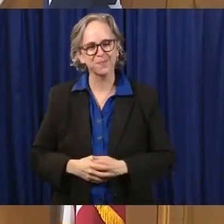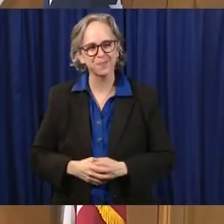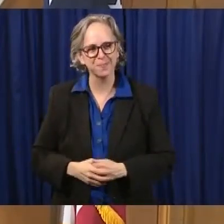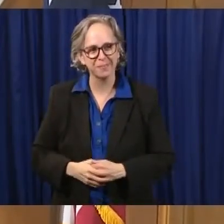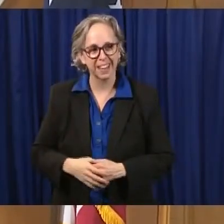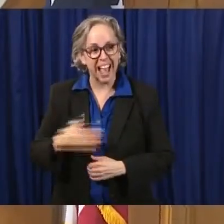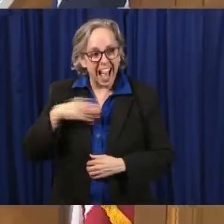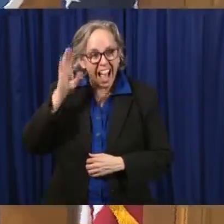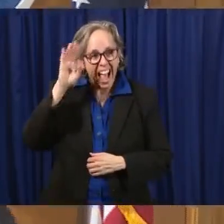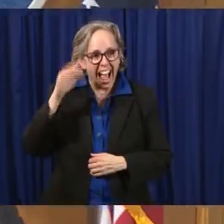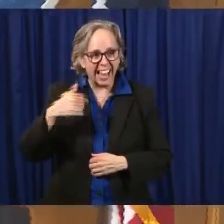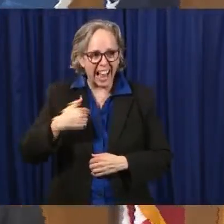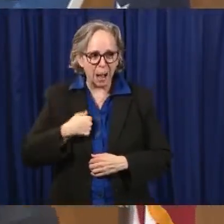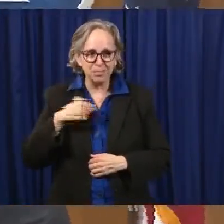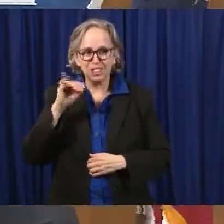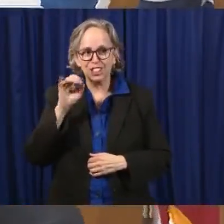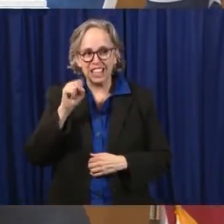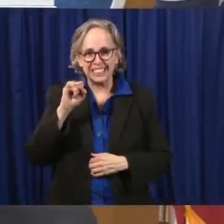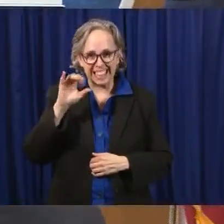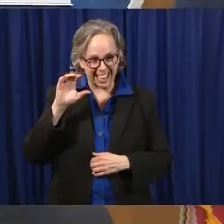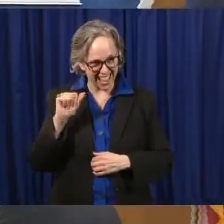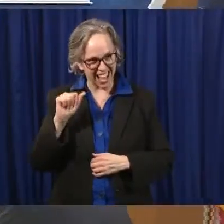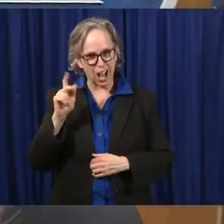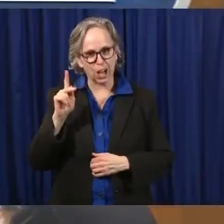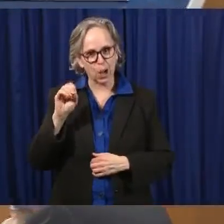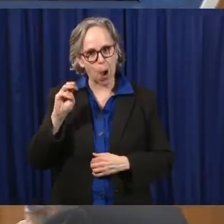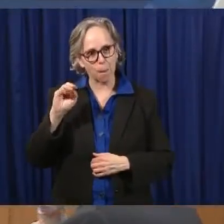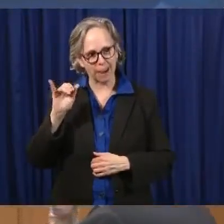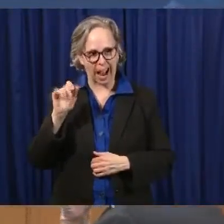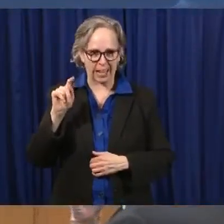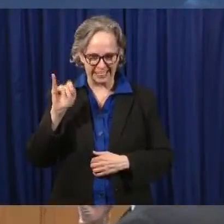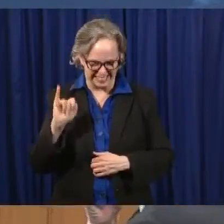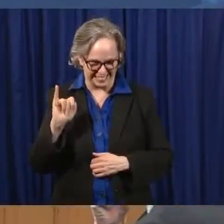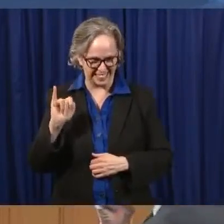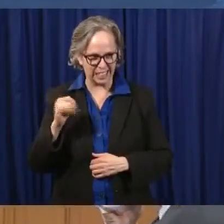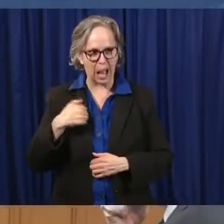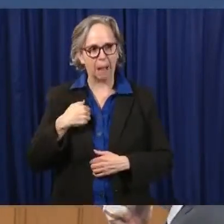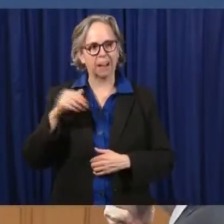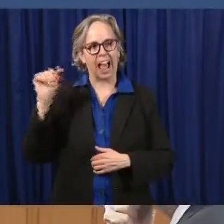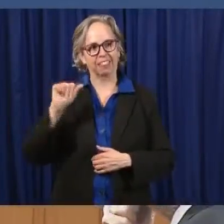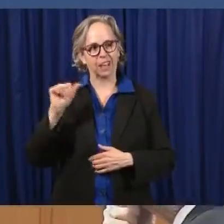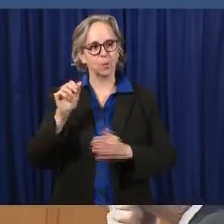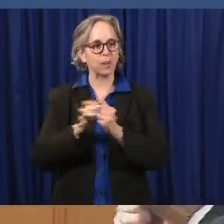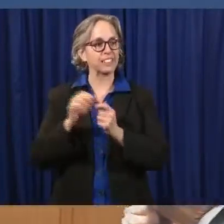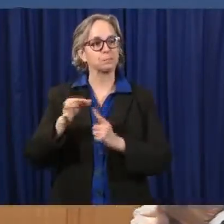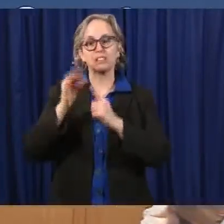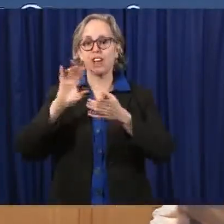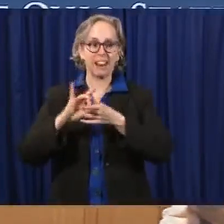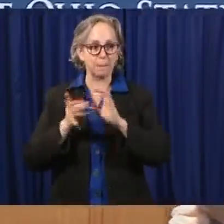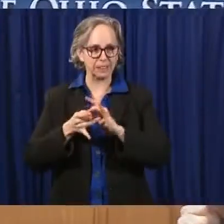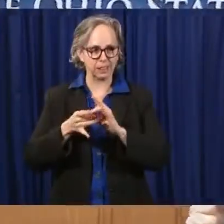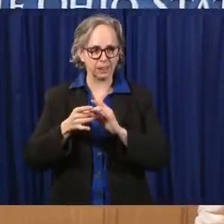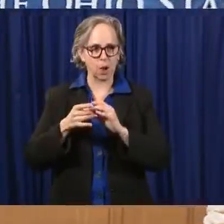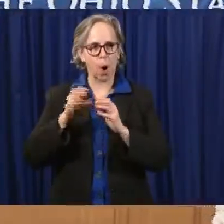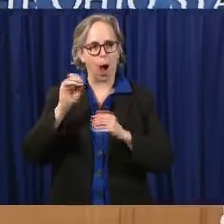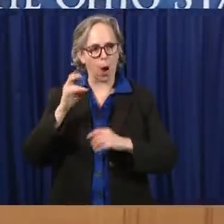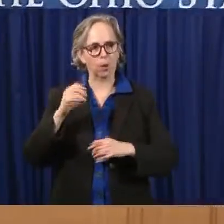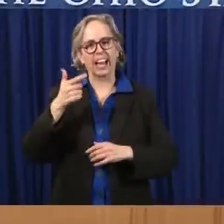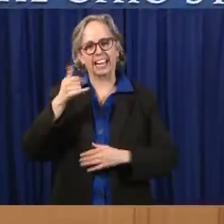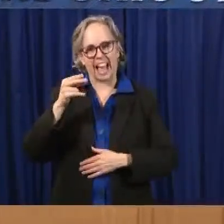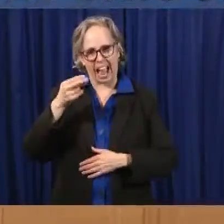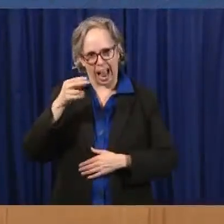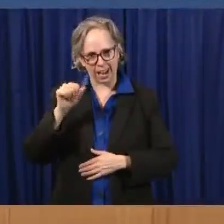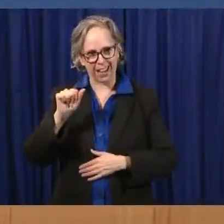Hi, I'm Jessica Komjati, and I am an athlete with Special Olympics Ohio in Gahanna. First, I want to thank